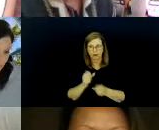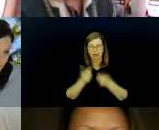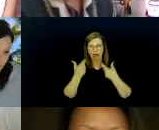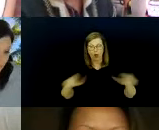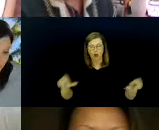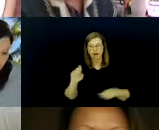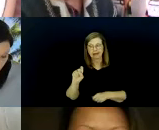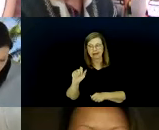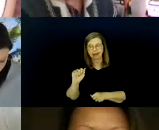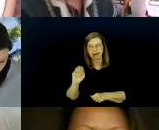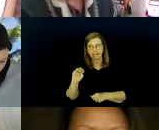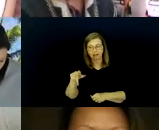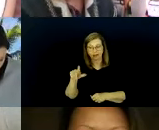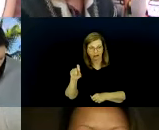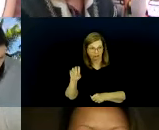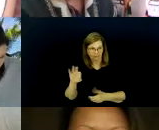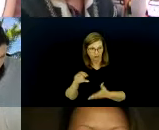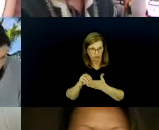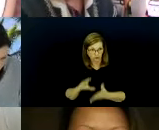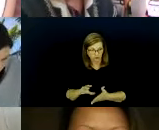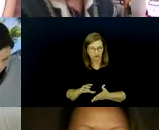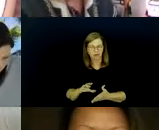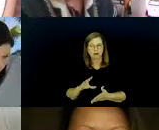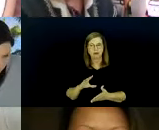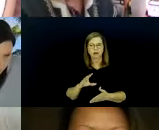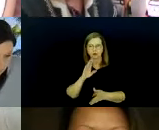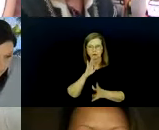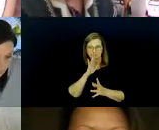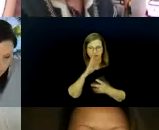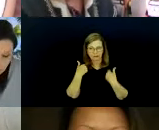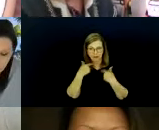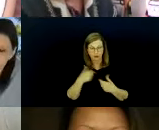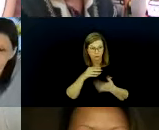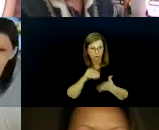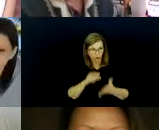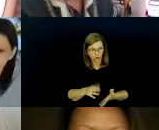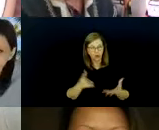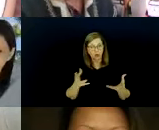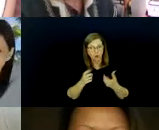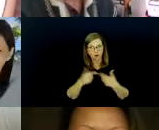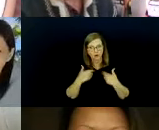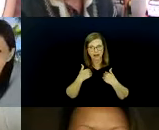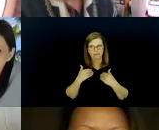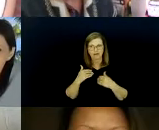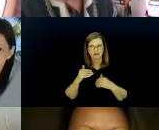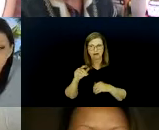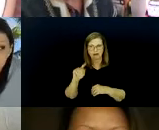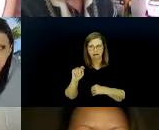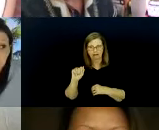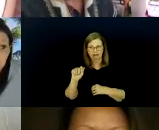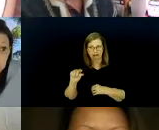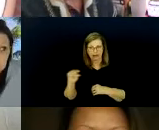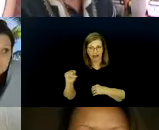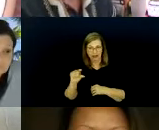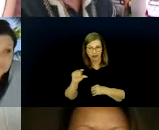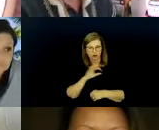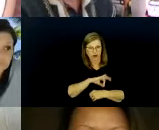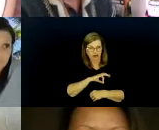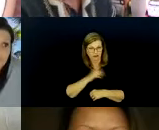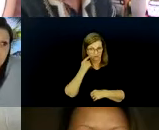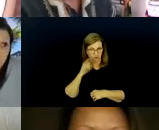of students and families who speak Spanish. So if you do have students that you would like to have tag credits for, if you can email Belkis, and